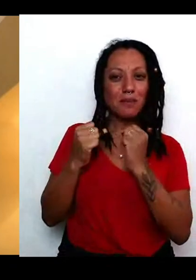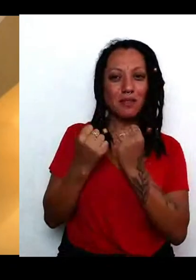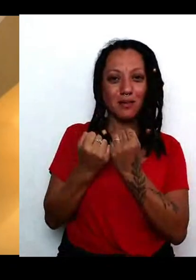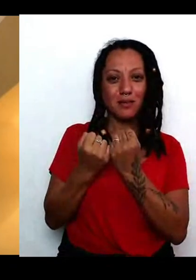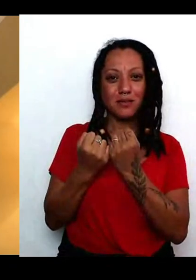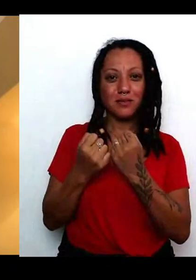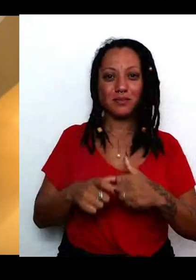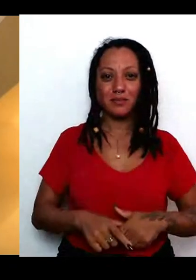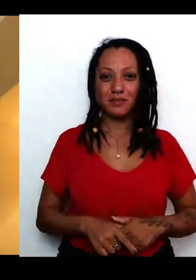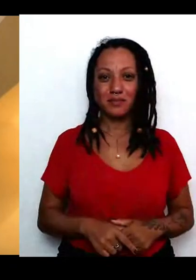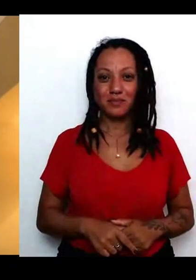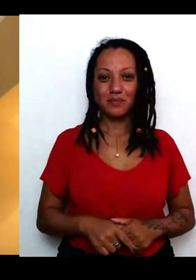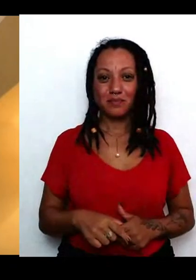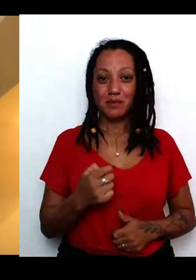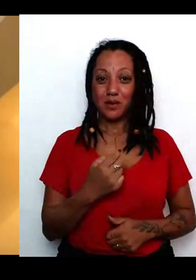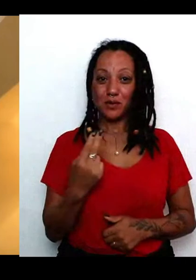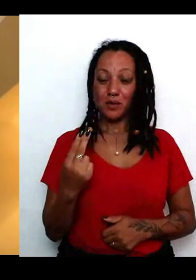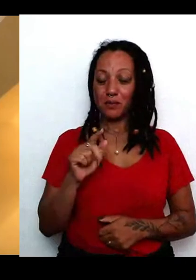Hotel